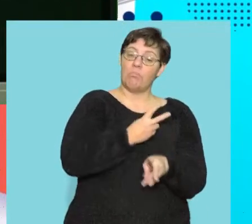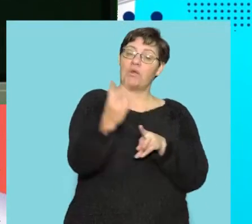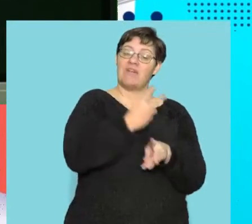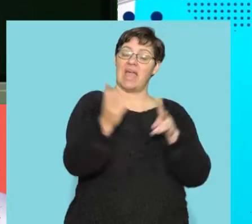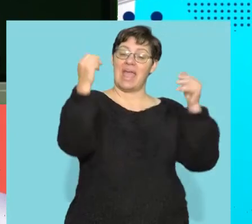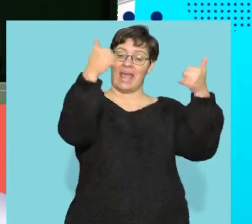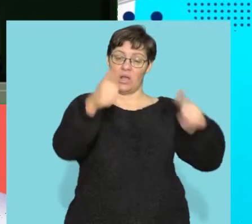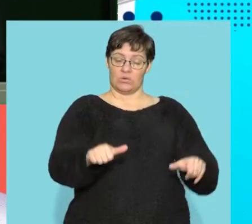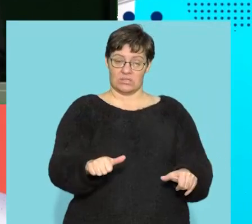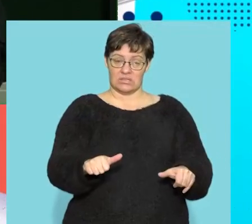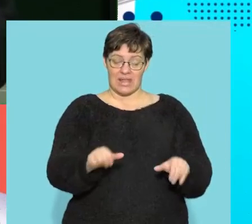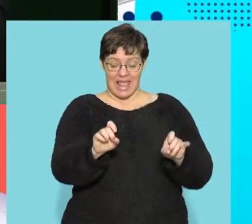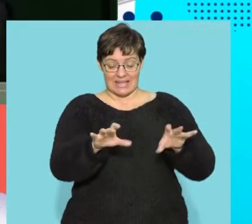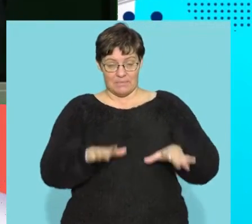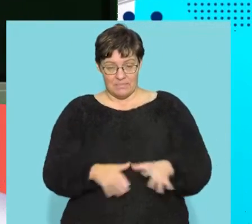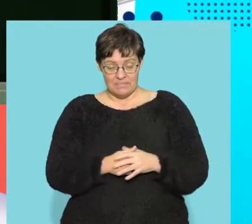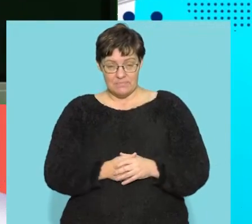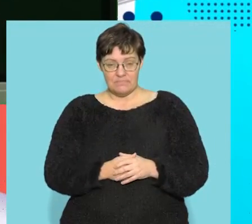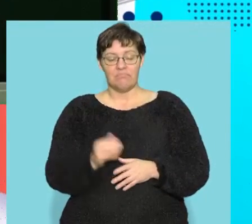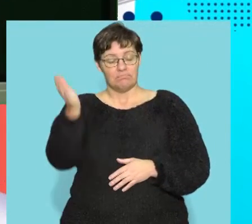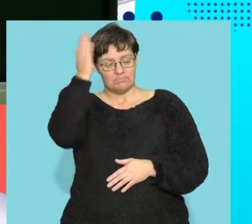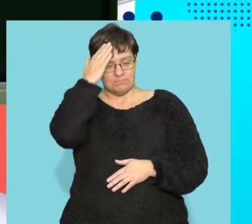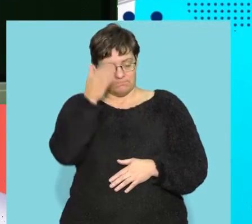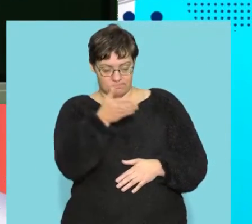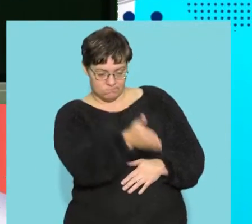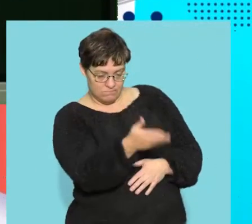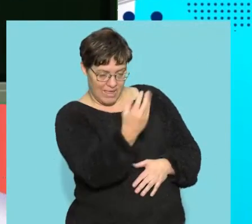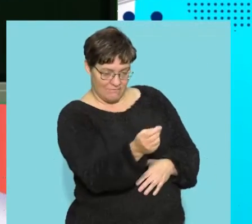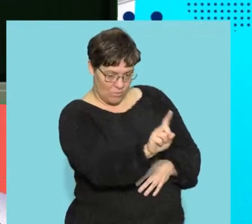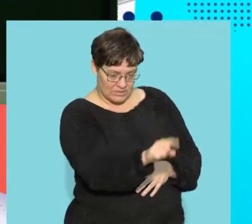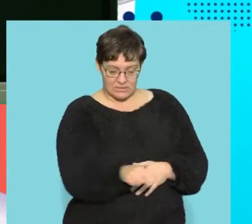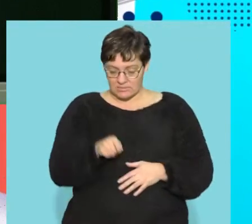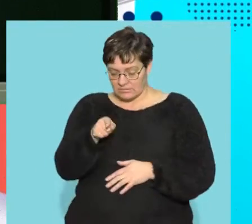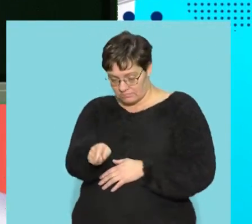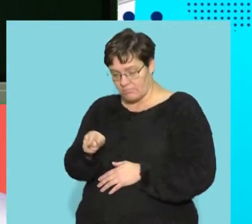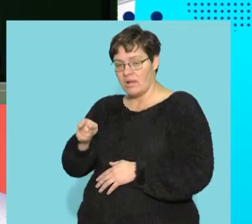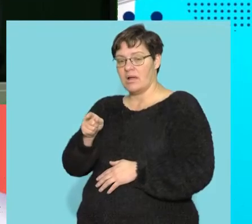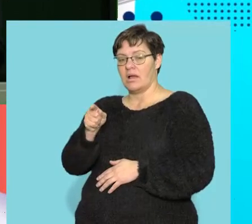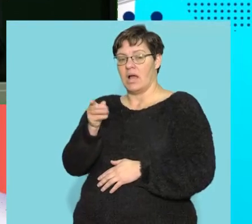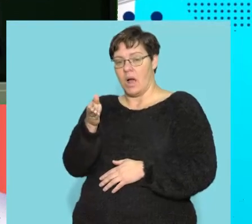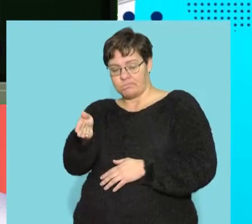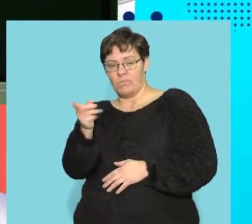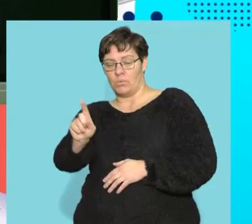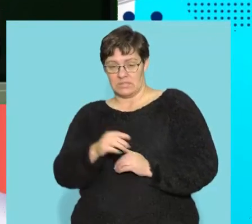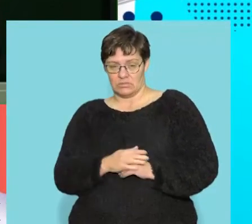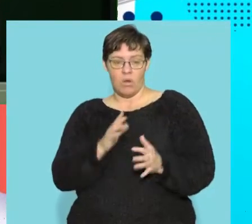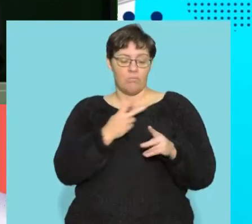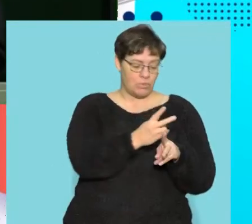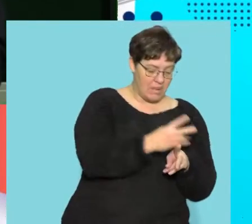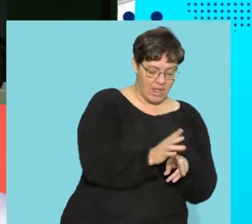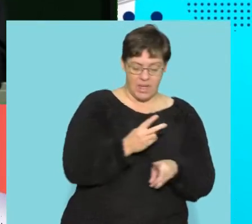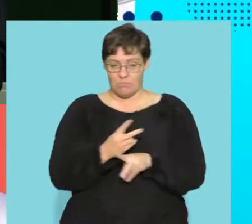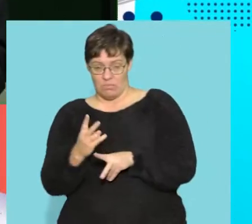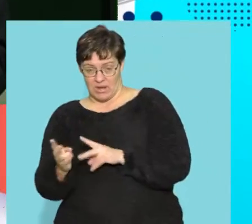accounting paper 1, know exactly which topics will be examined so you prepare accordingly.